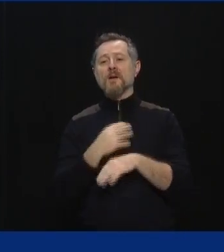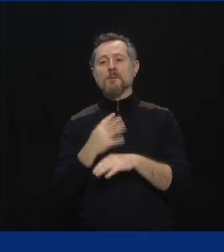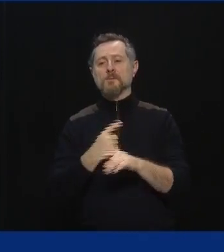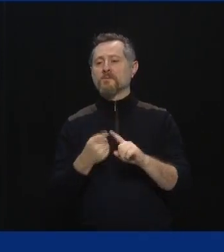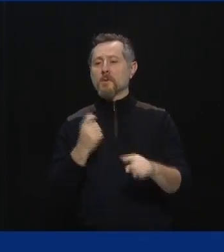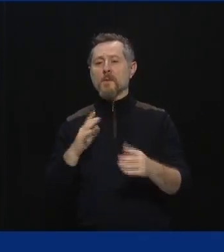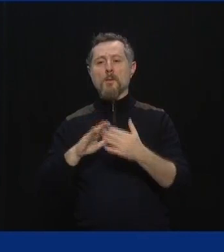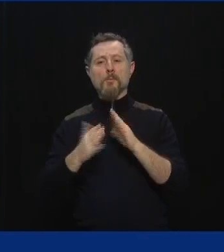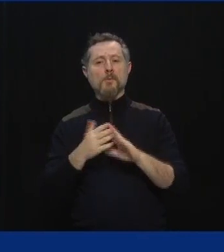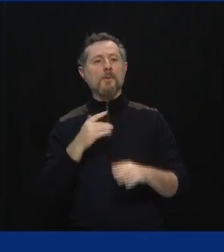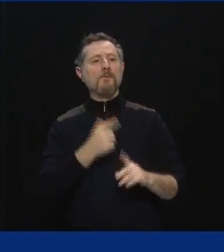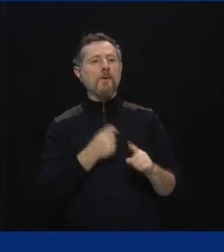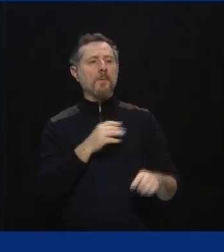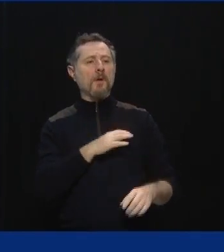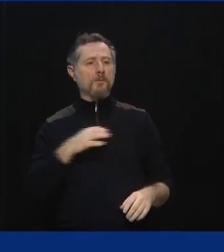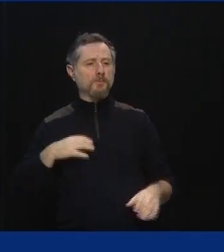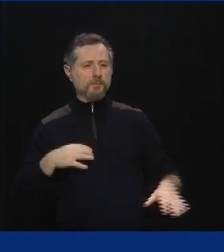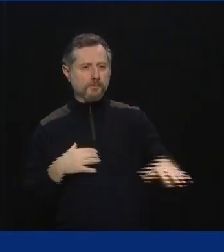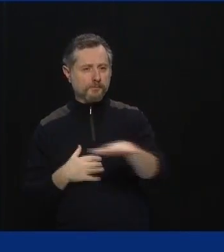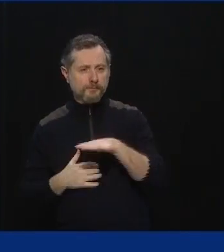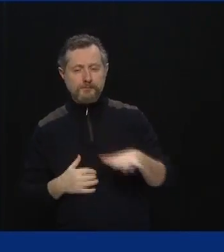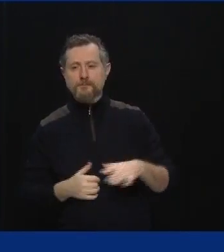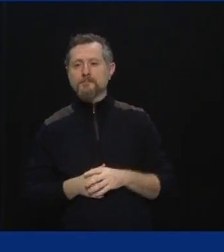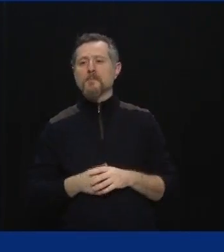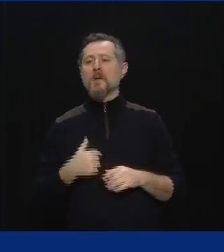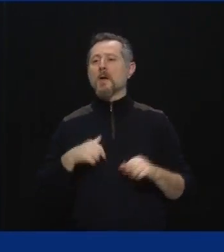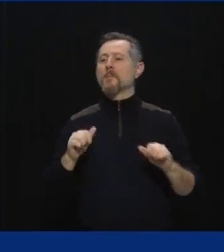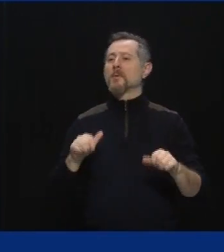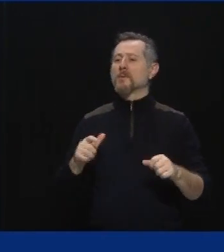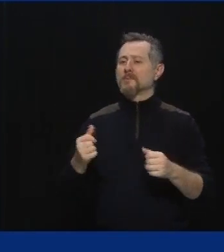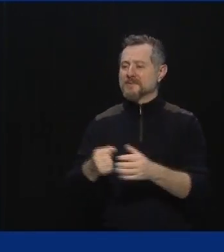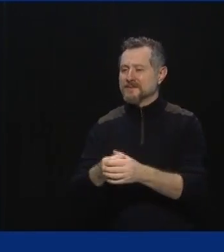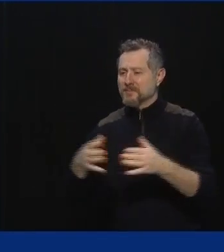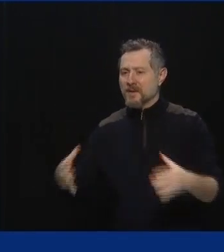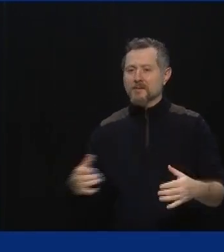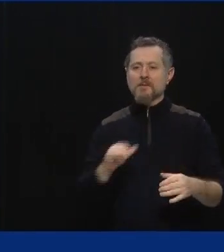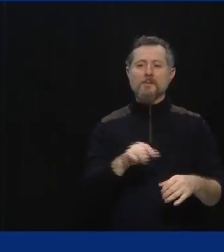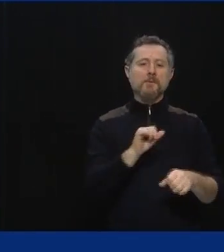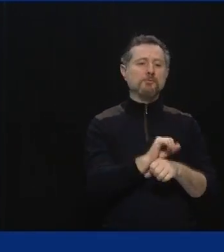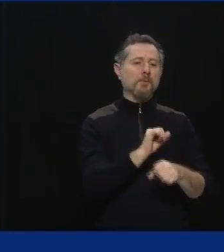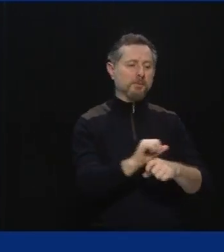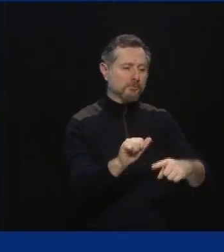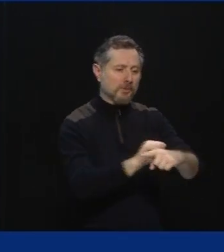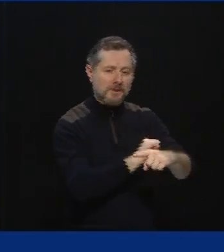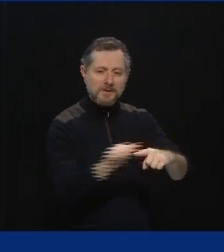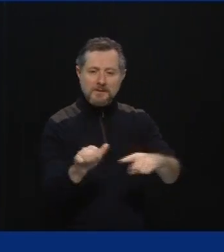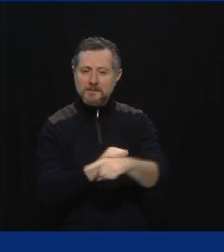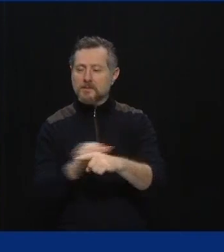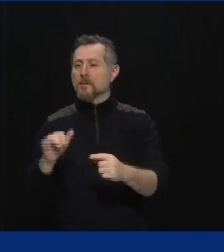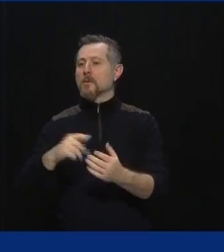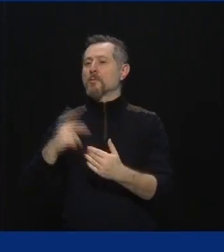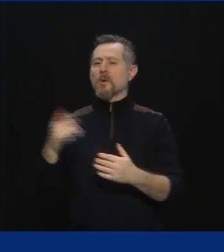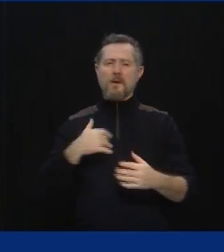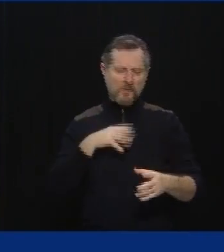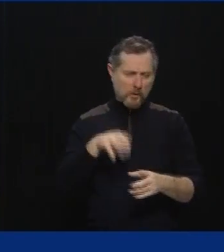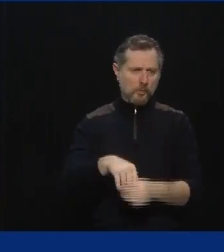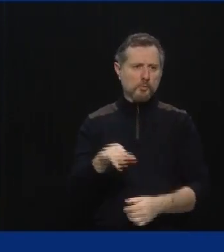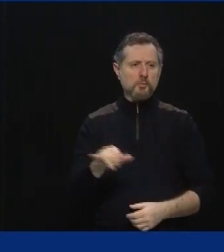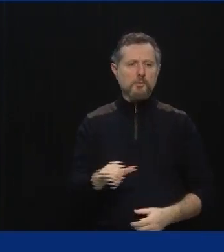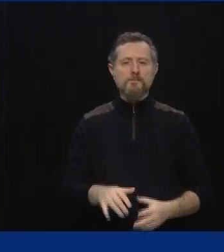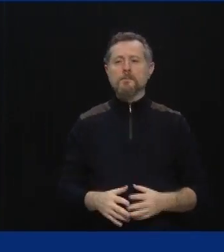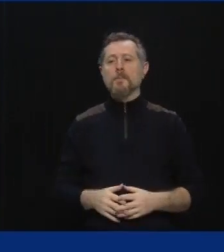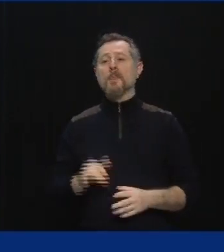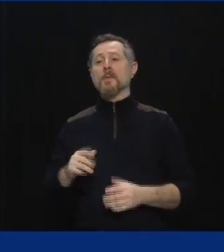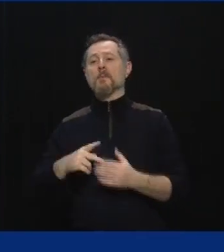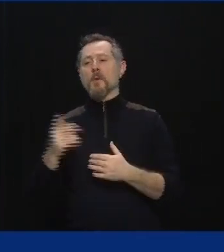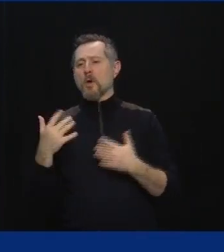Advisory Council. Capacity building and job training programs are also at the center of our effort. We have already launched these